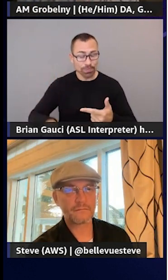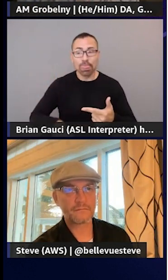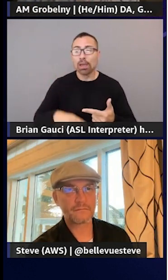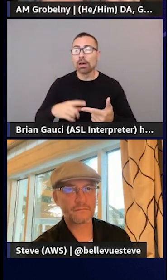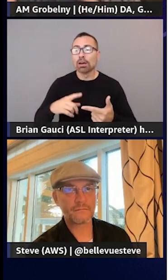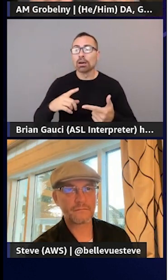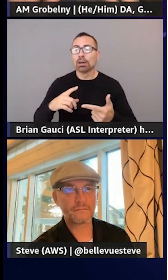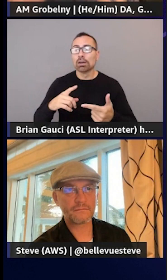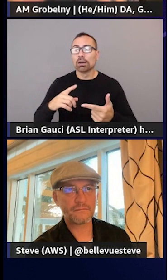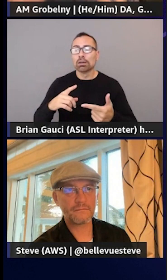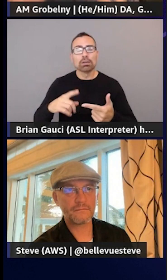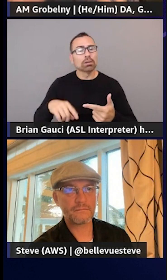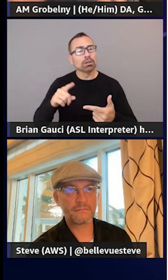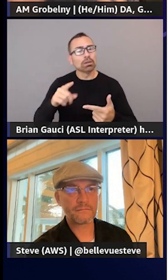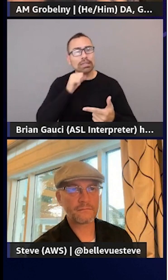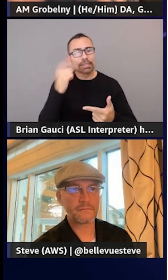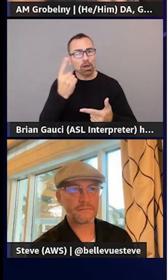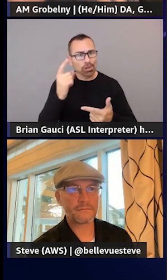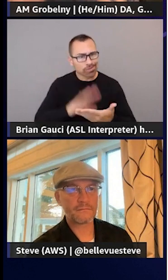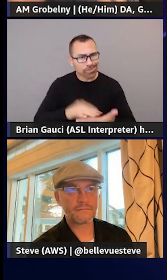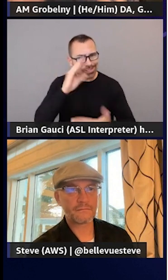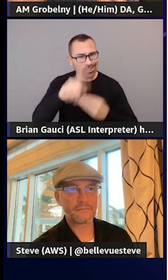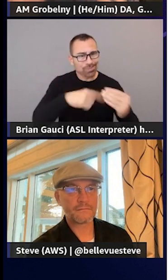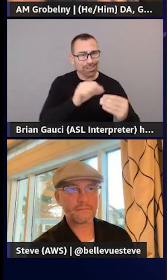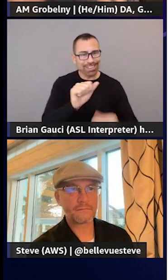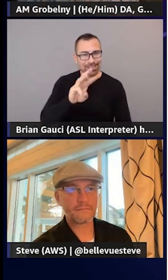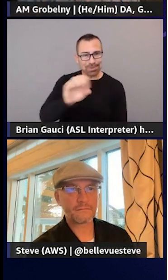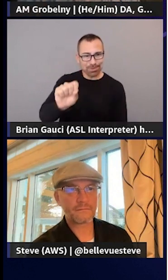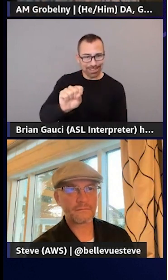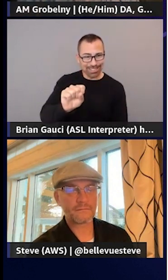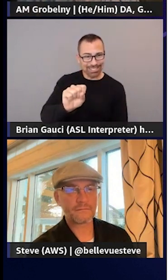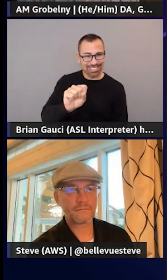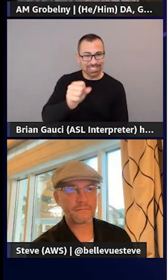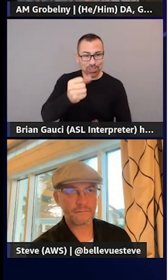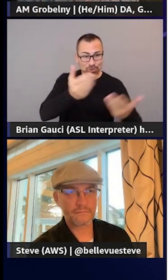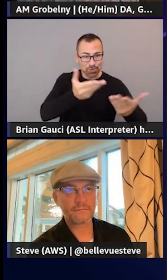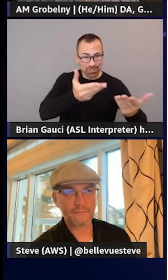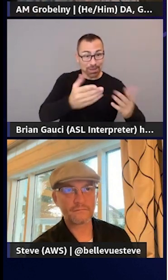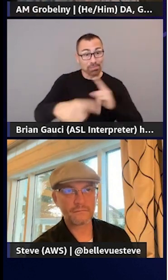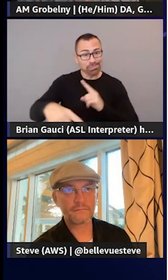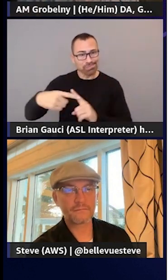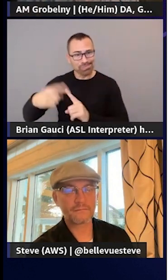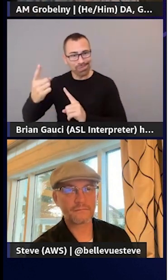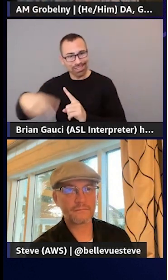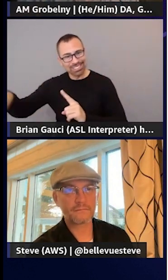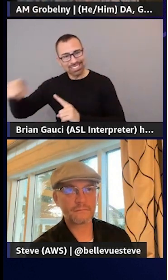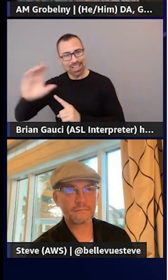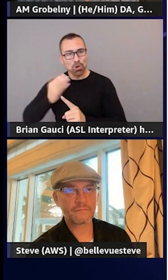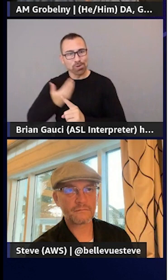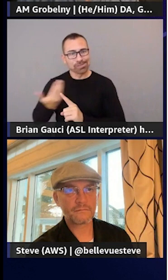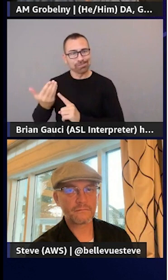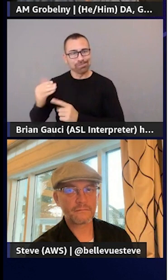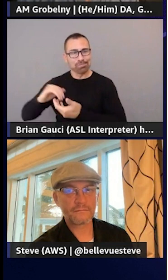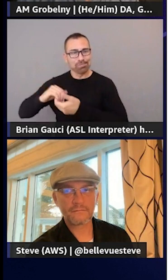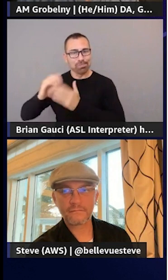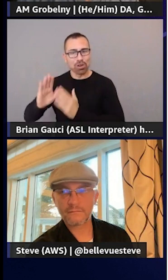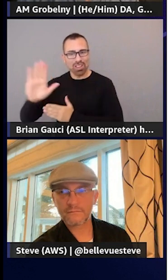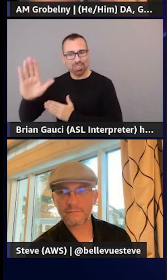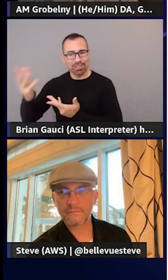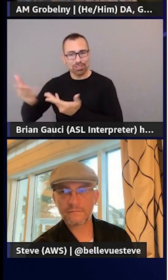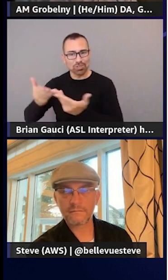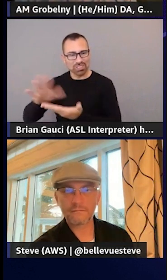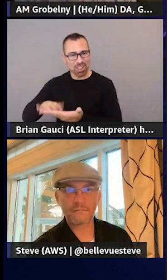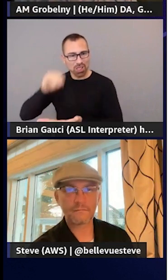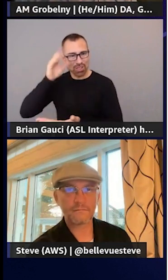So not only are you going to learn about AWS services, you'll also learn about some of our partner services too, which I've